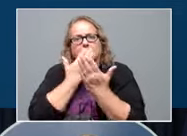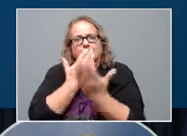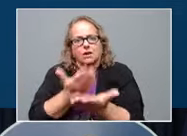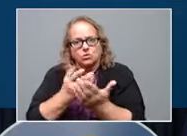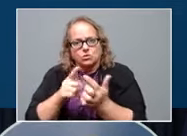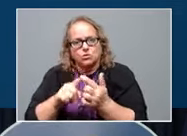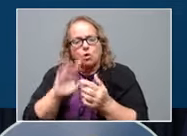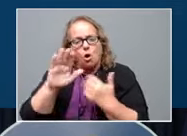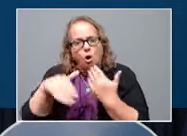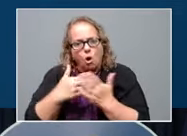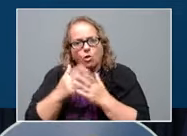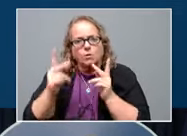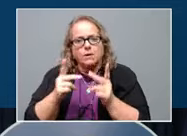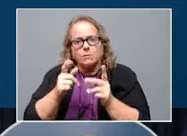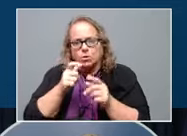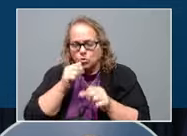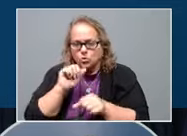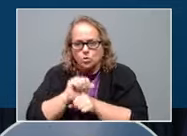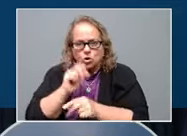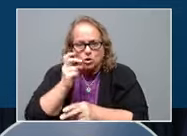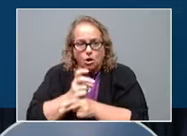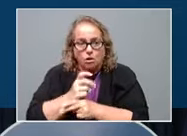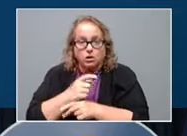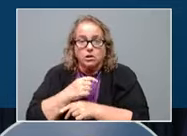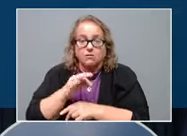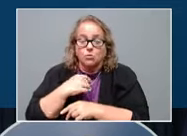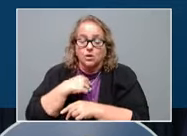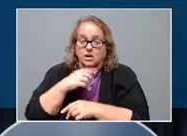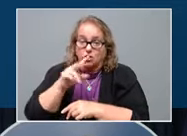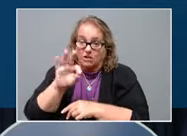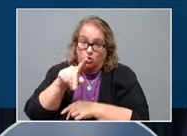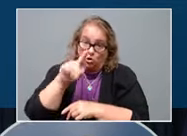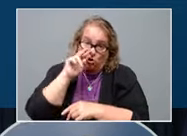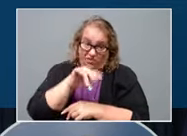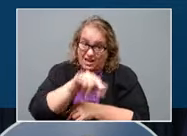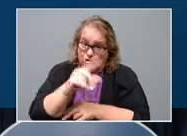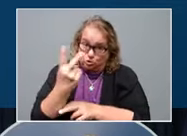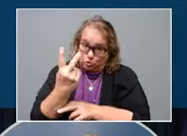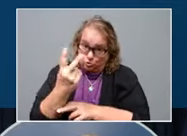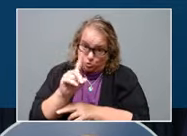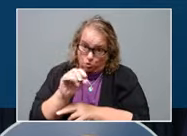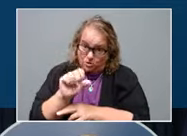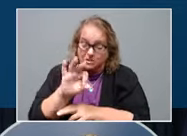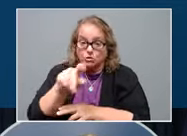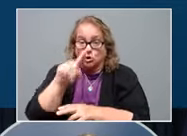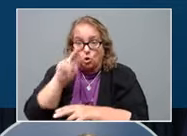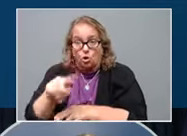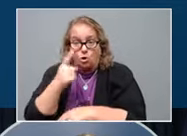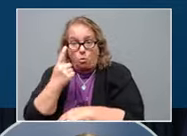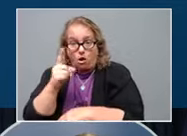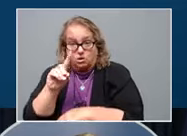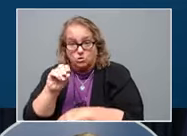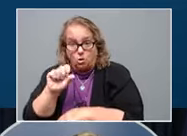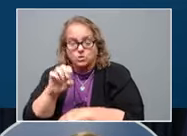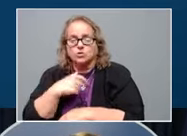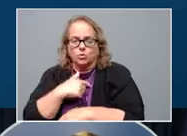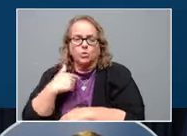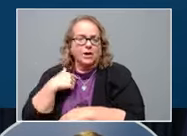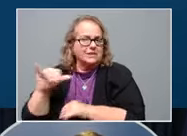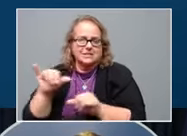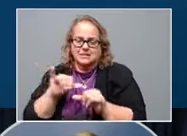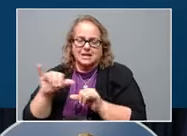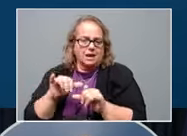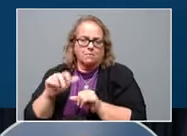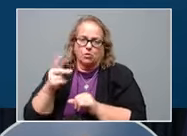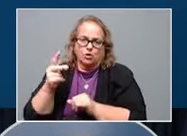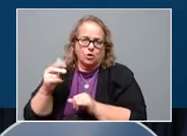least 1 dose, we're third on that too. I think all the states stay in exactly the same order. So we want to keep